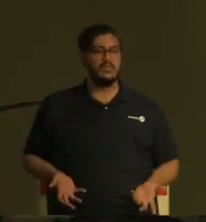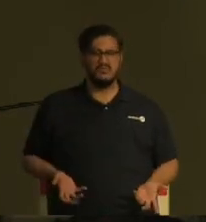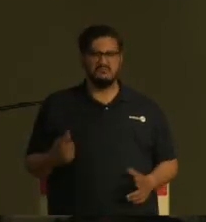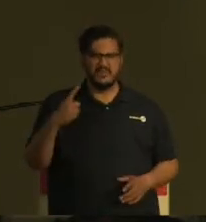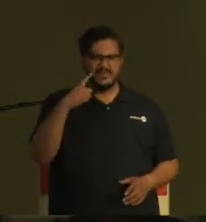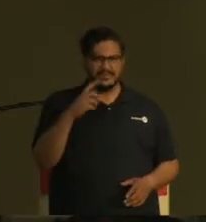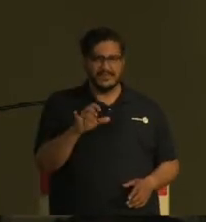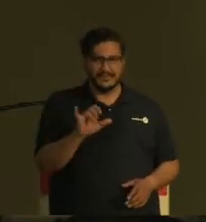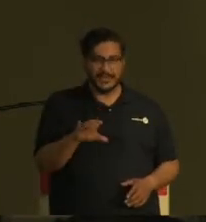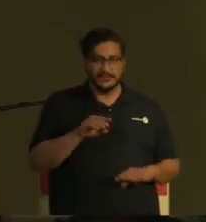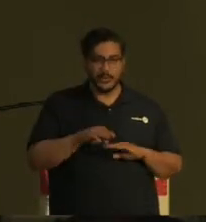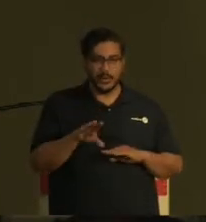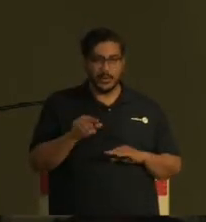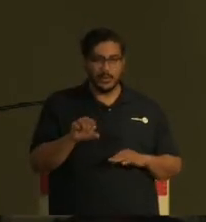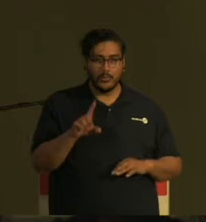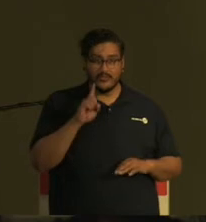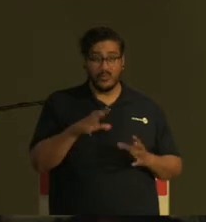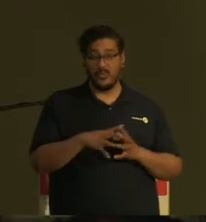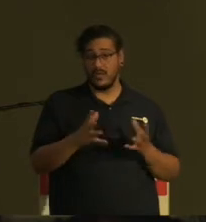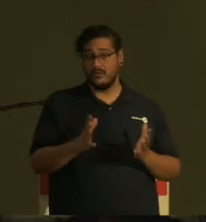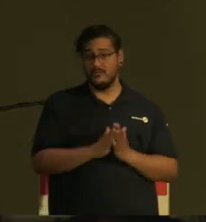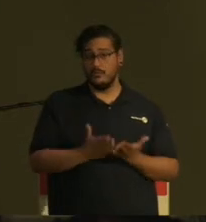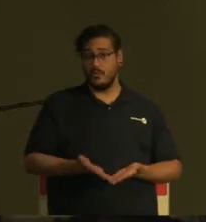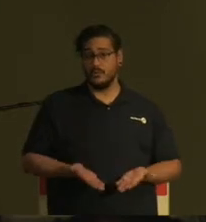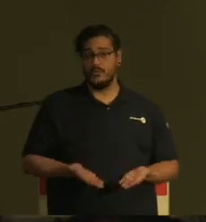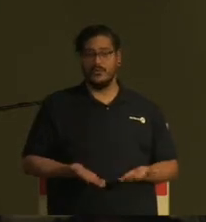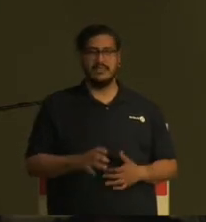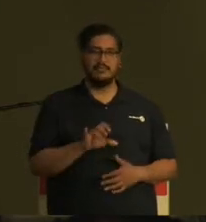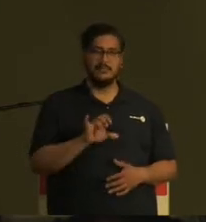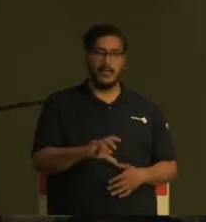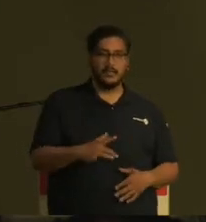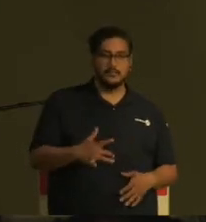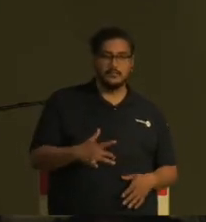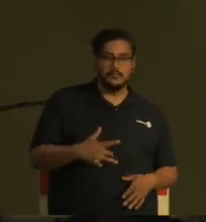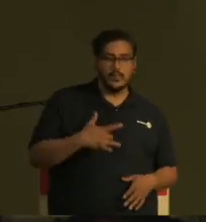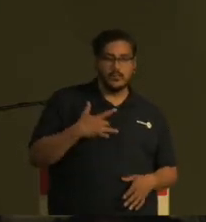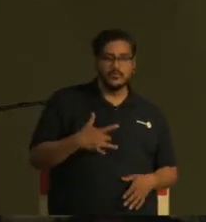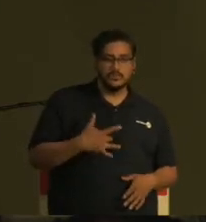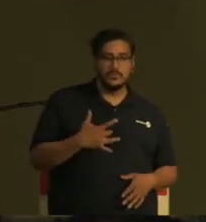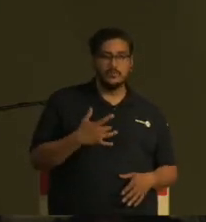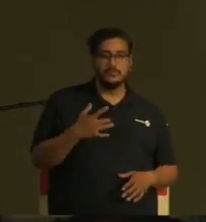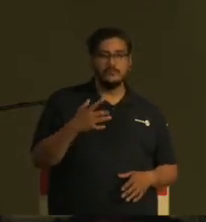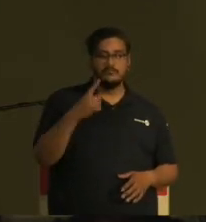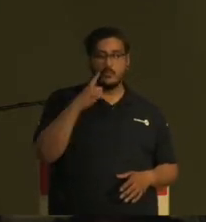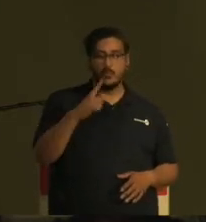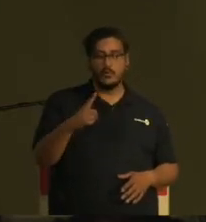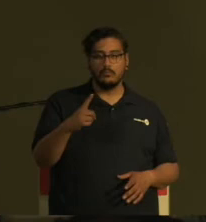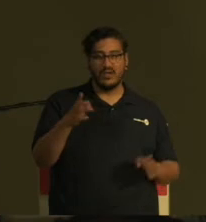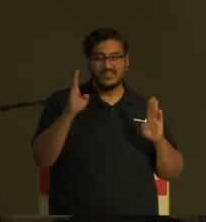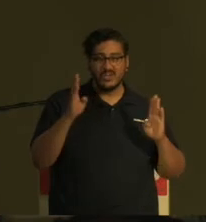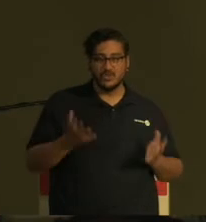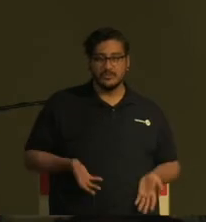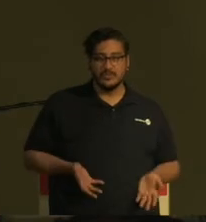in a way, a clue to a lot of the book is the notion of attention. The notion